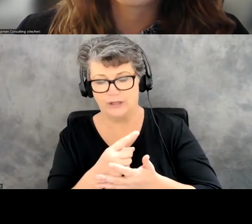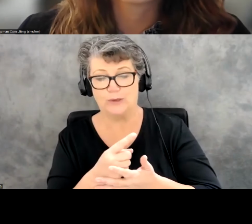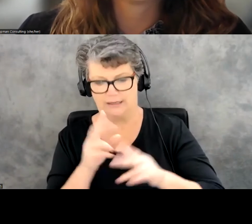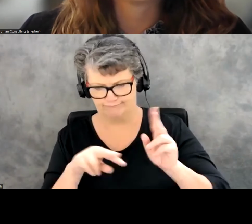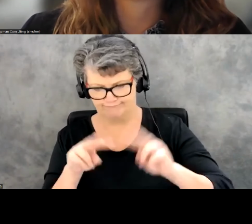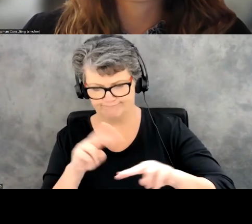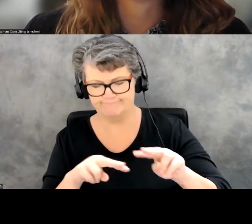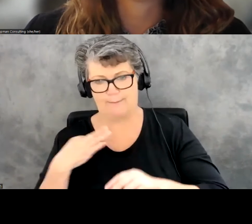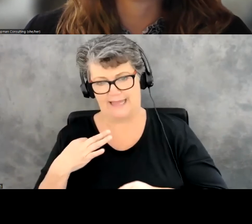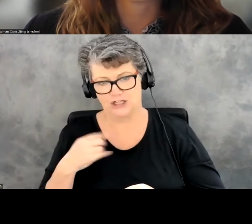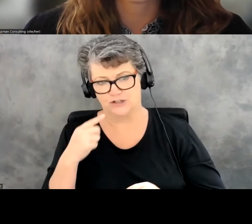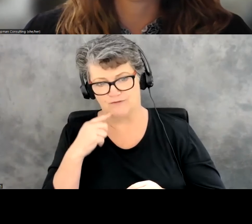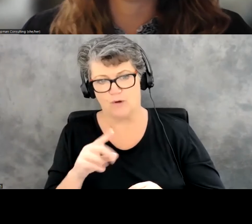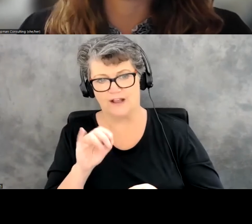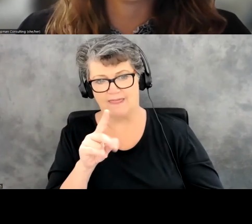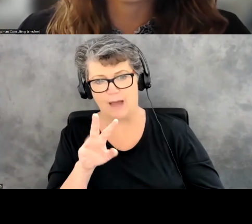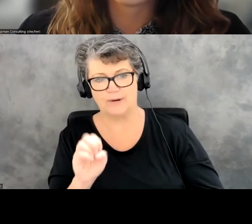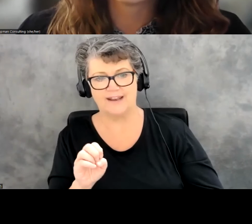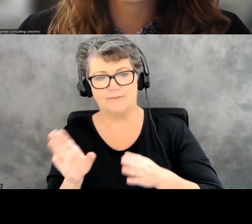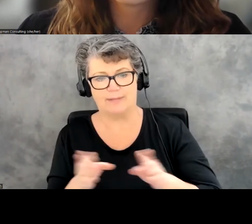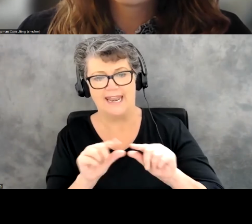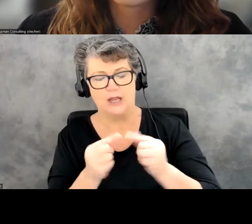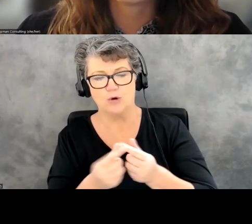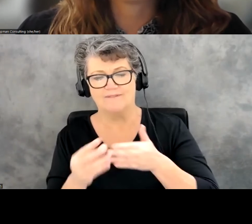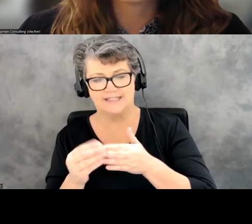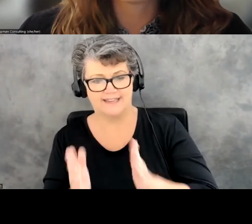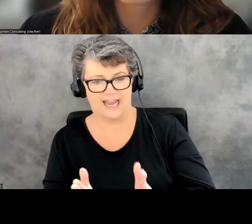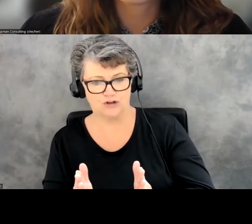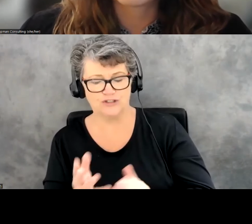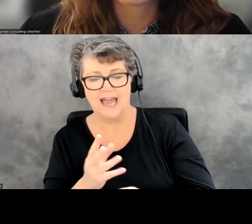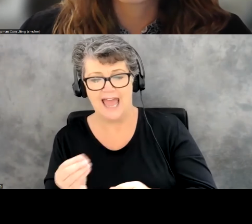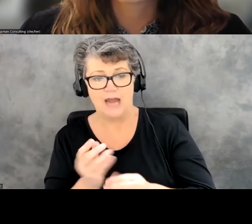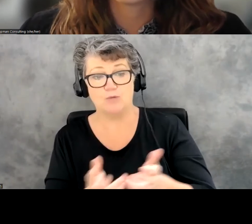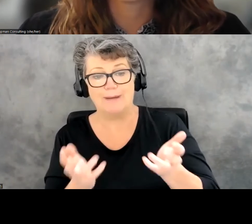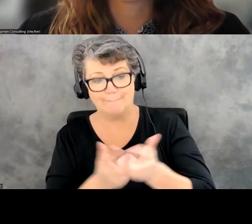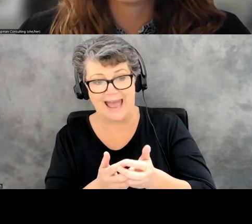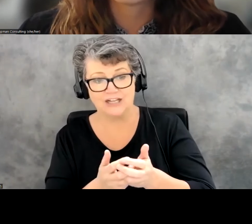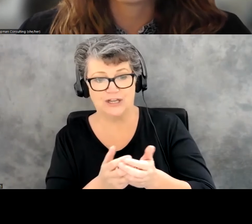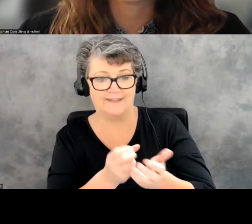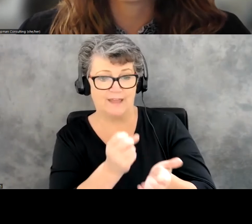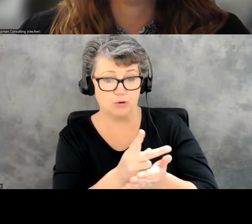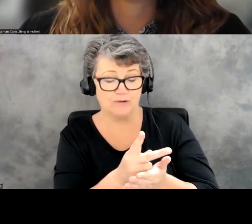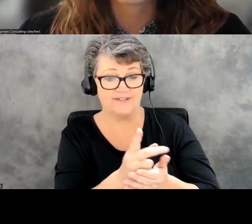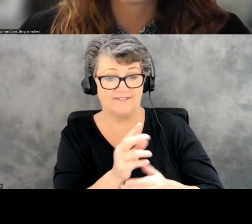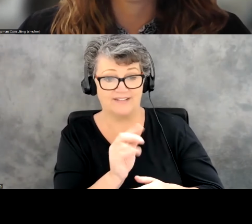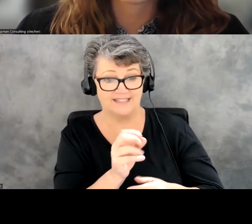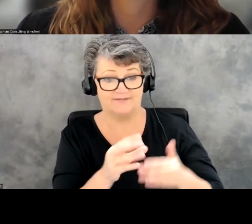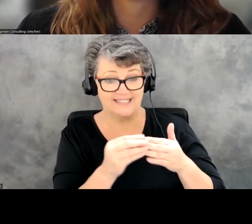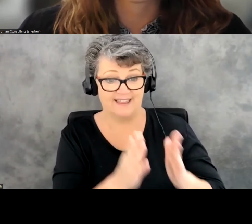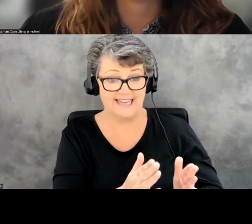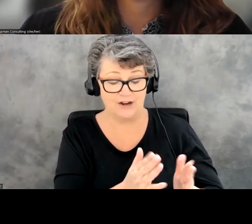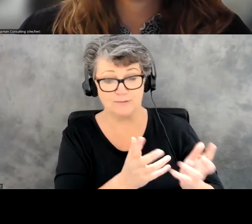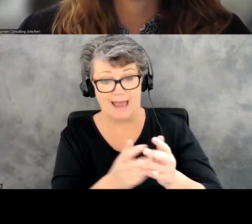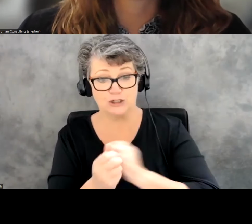applications for these collaborative planning group facilitators and will be matching those approved facilitators to counties